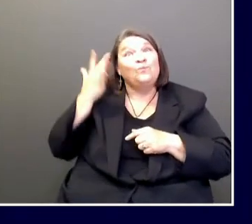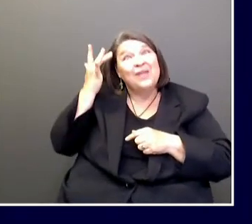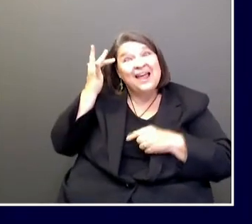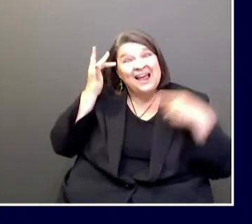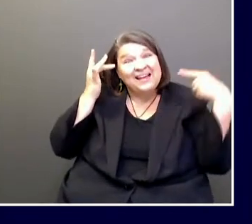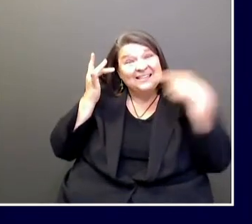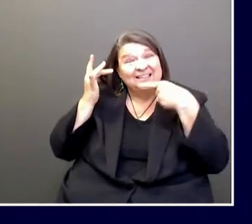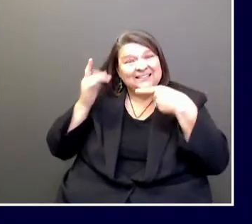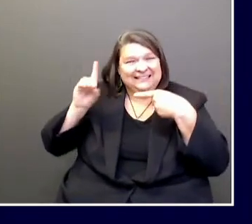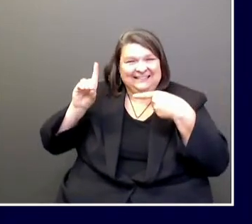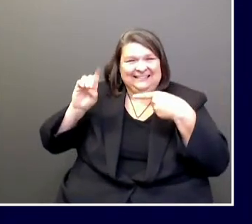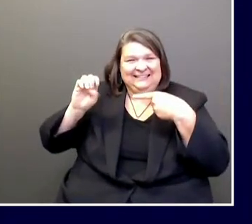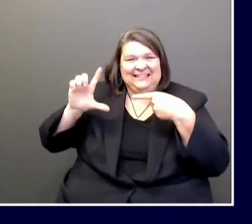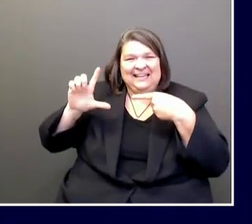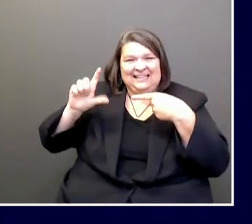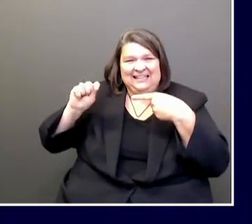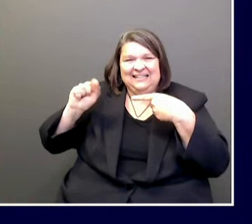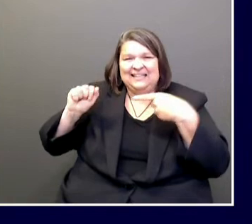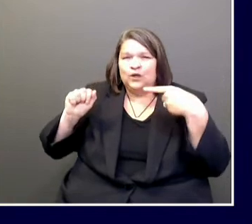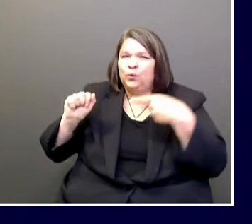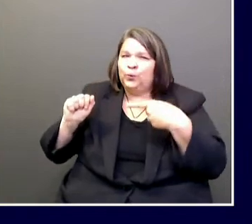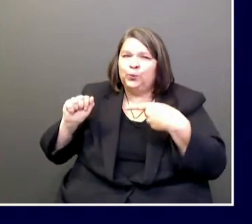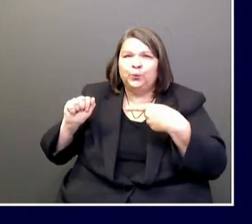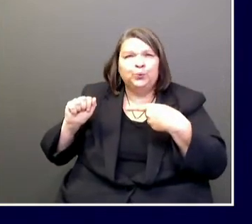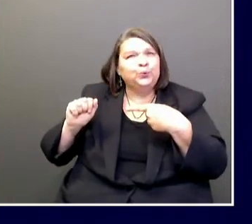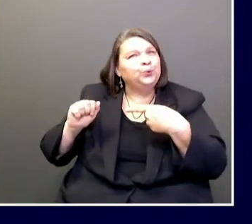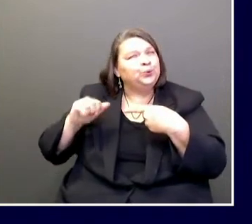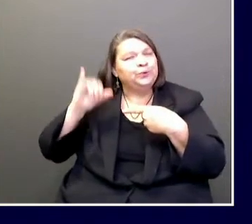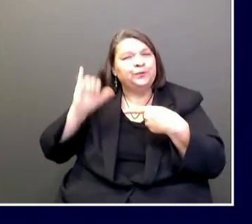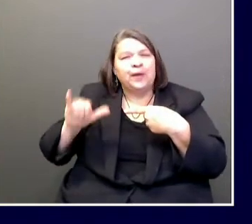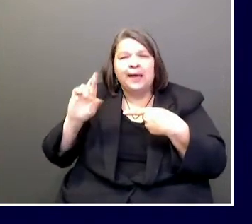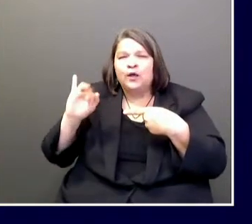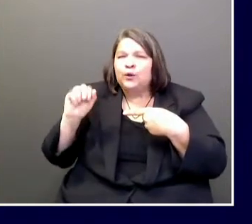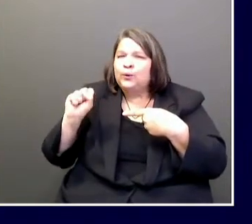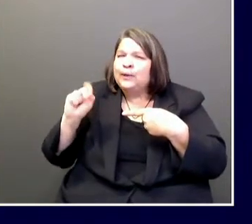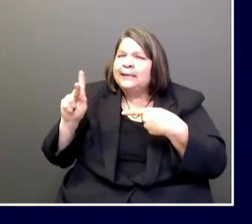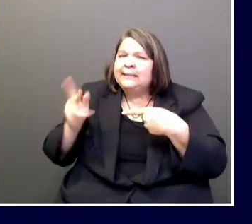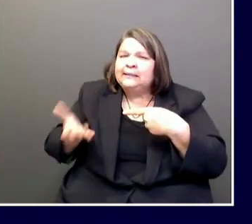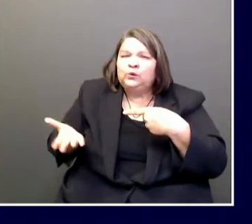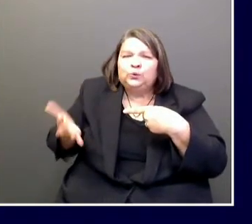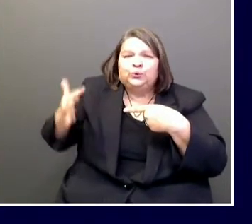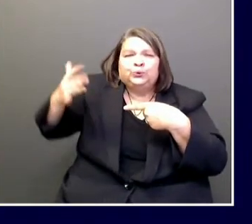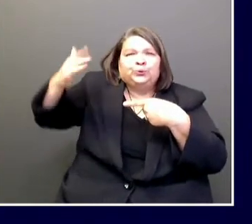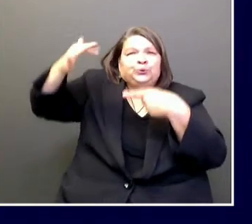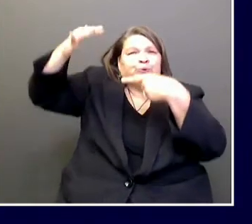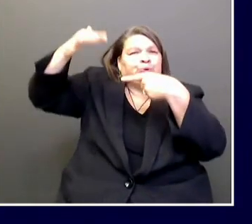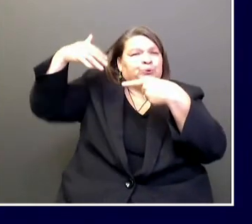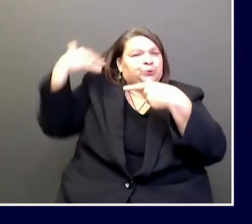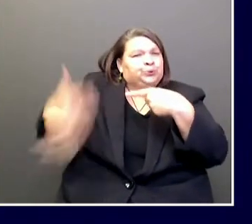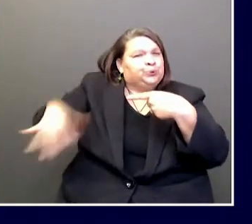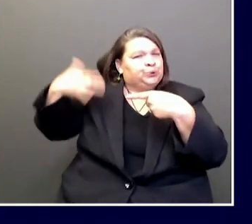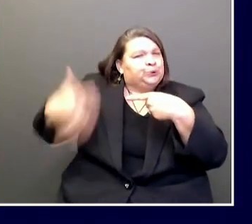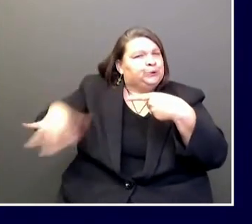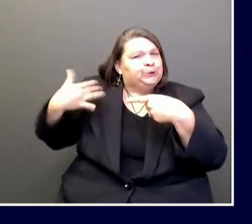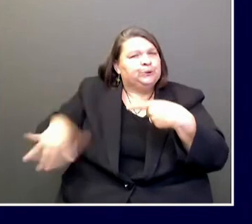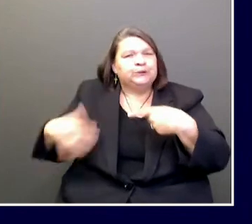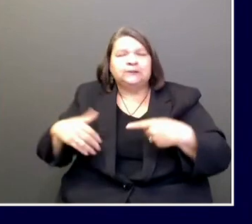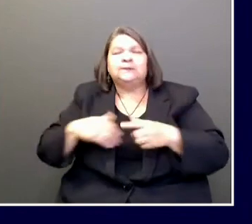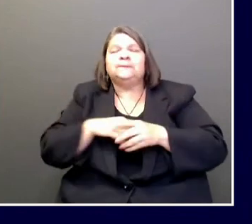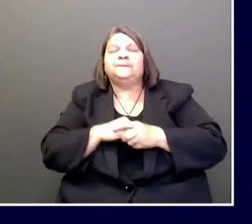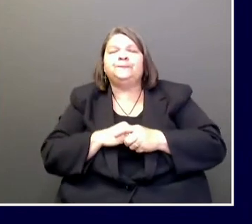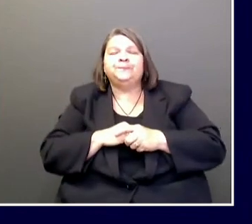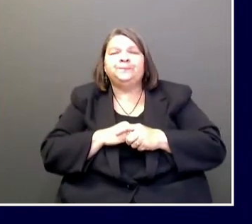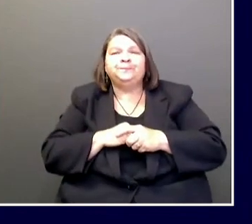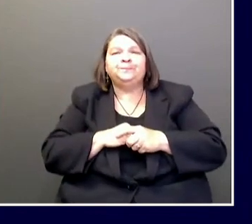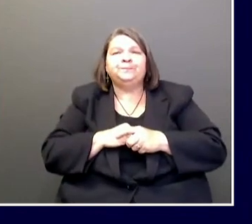growing. Now let's talk about what this means for you, and specifically what has changed and what hasn't